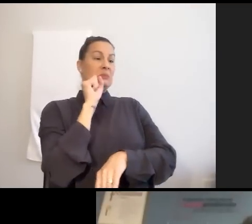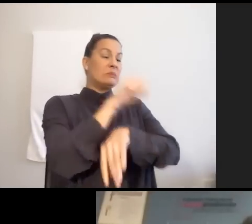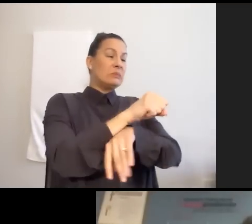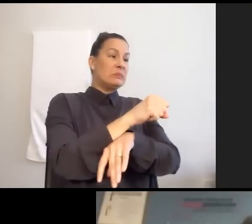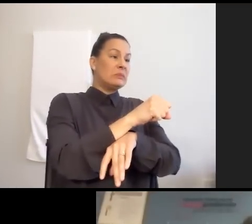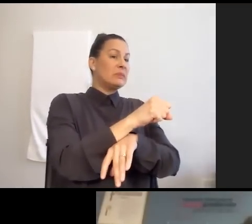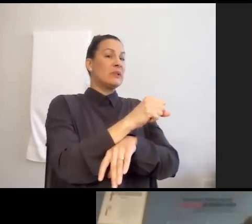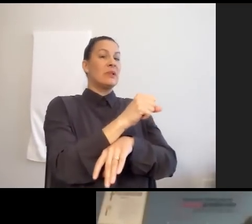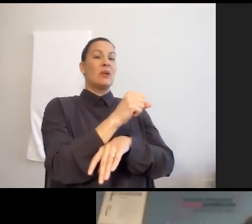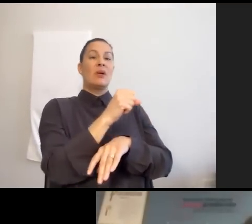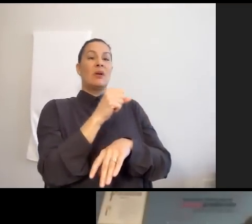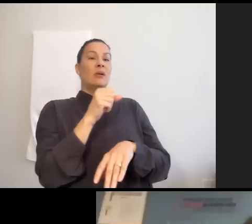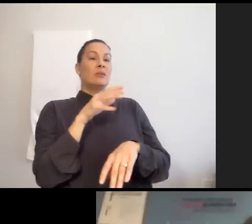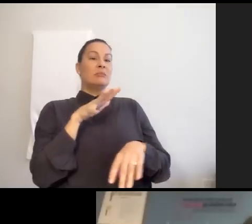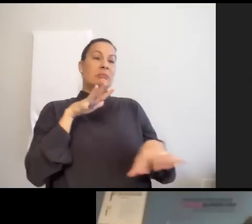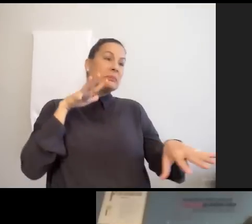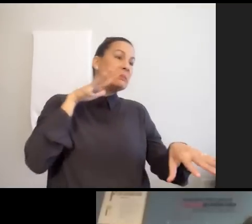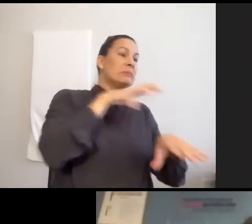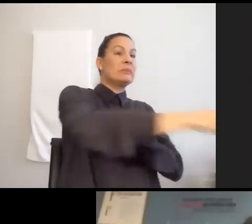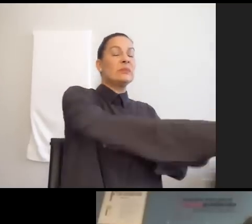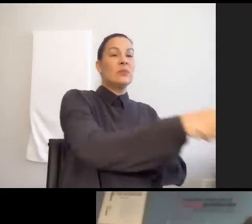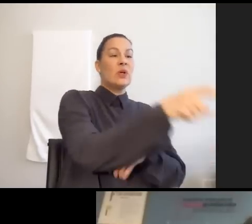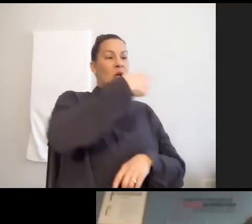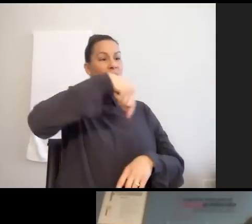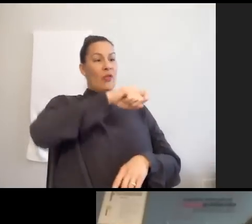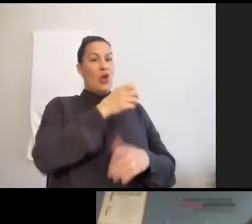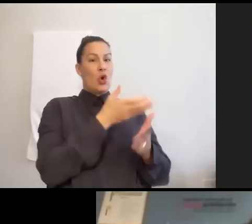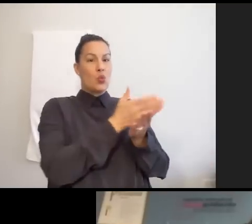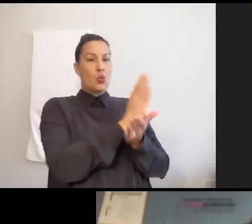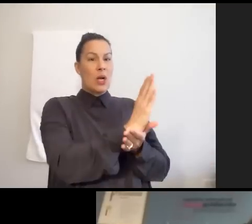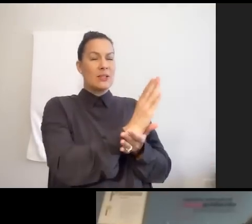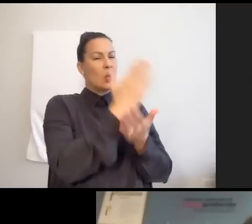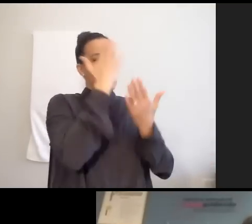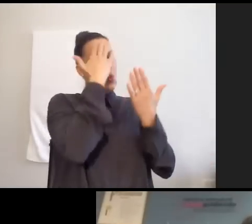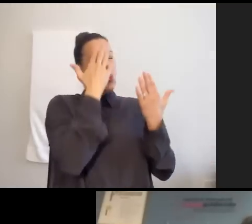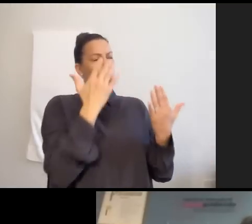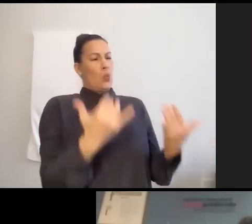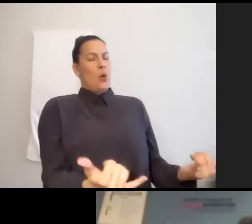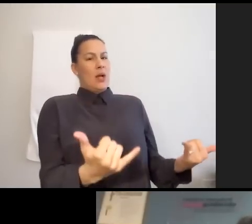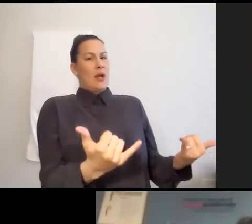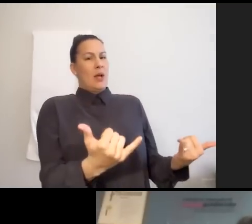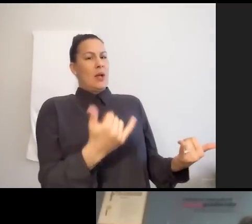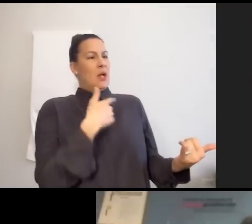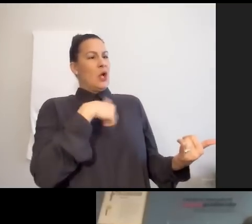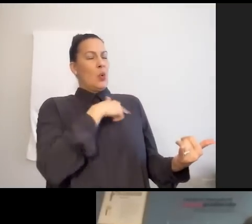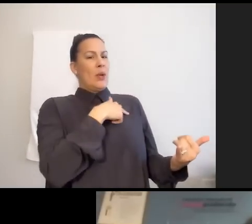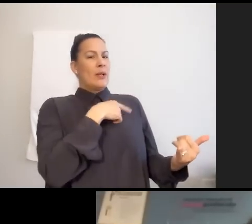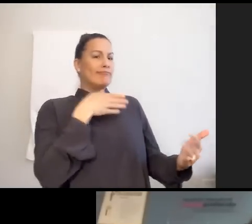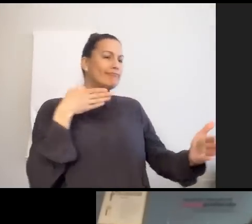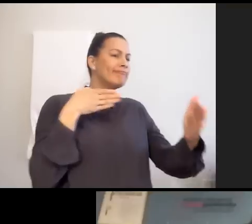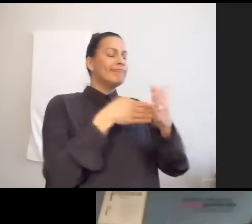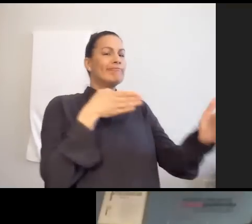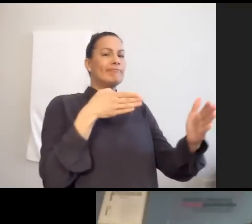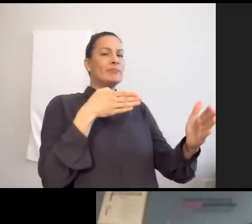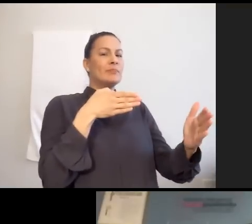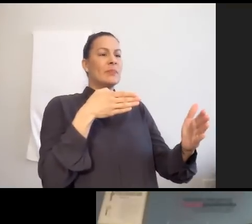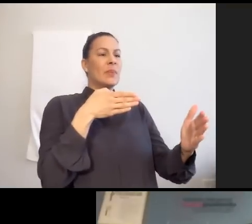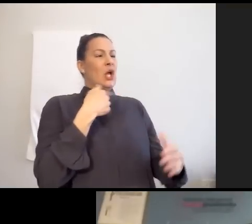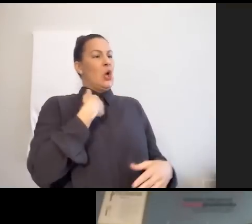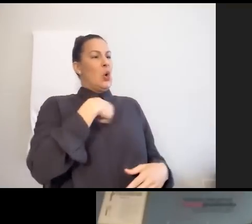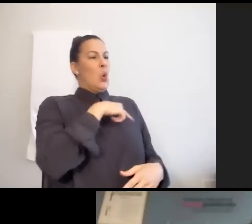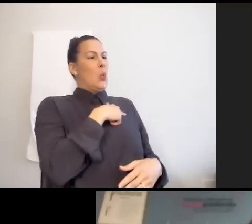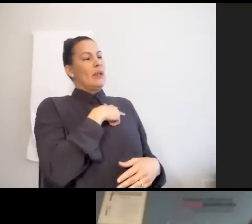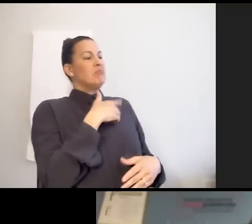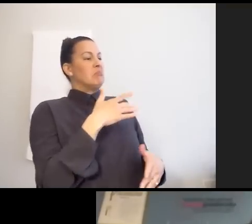rights? How long are we going to continue criminalizing and blaming them for the work that they follow through